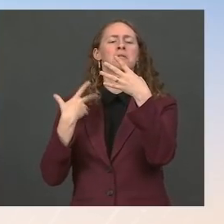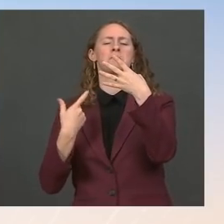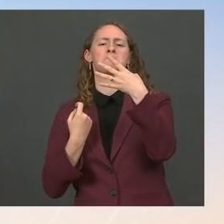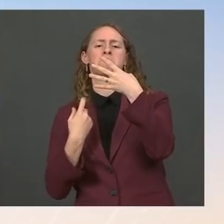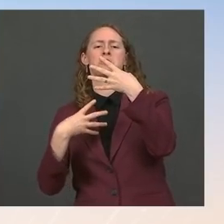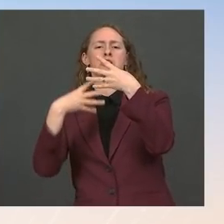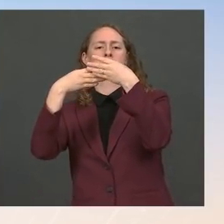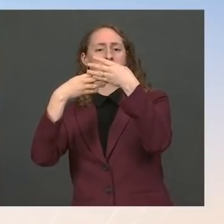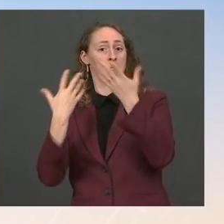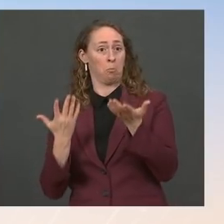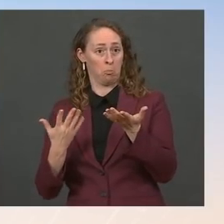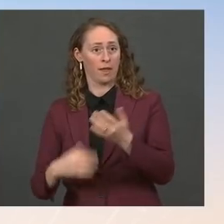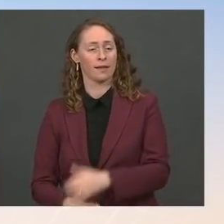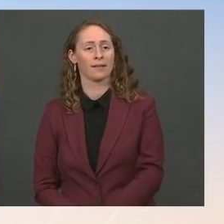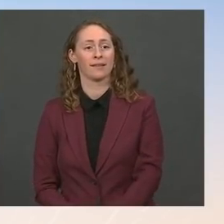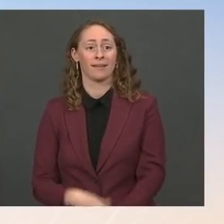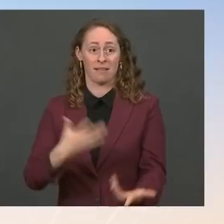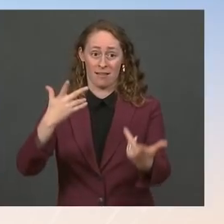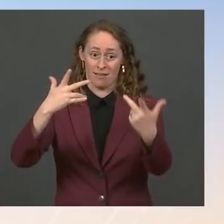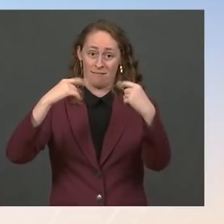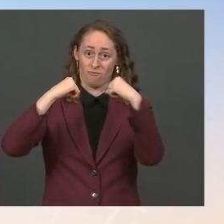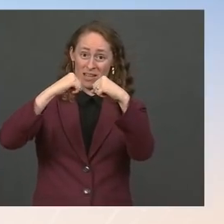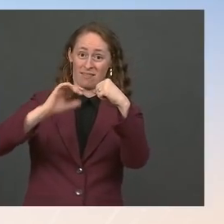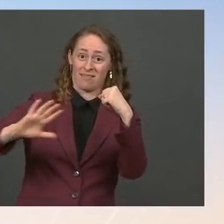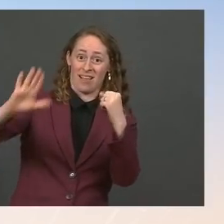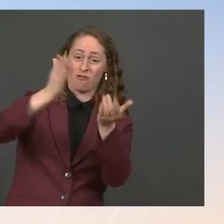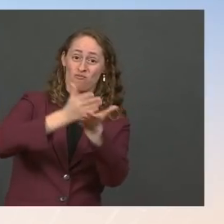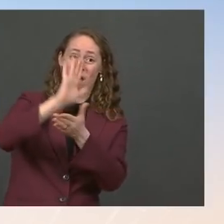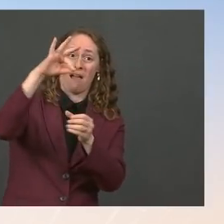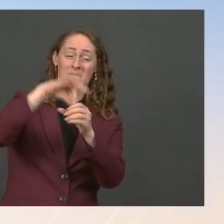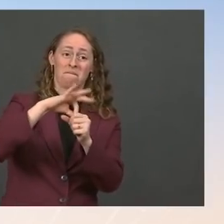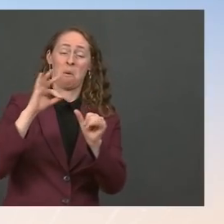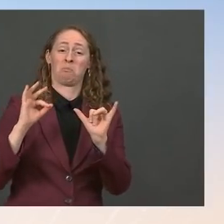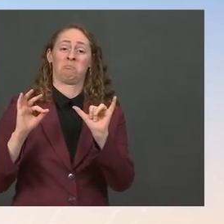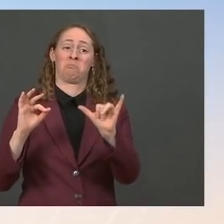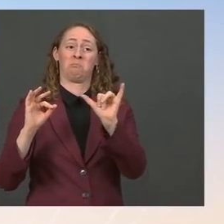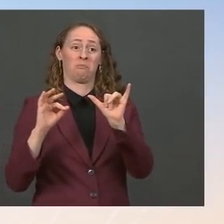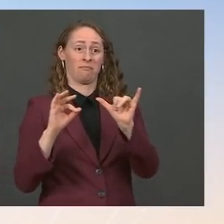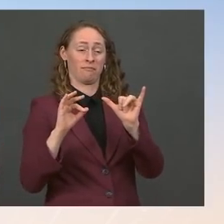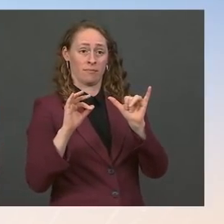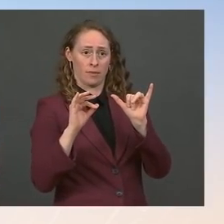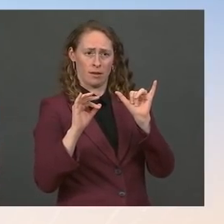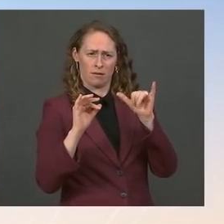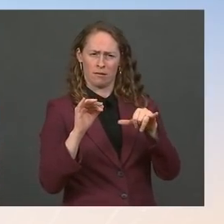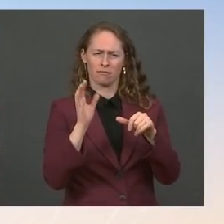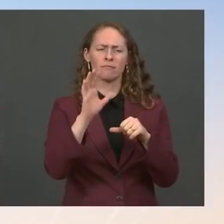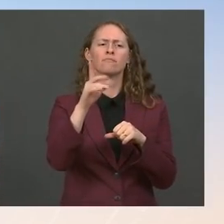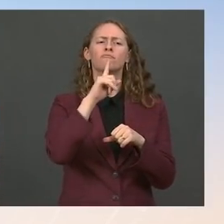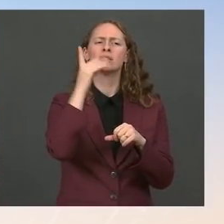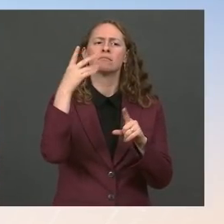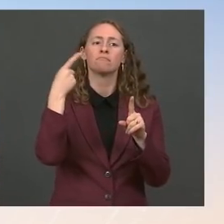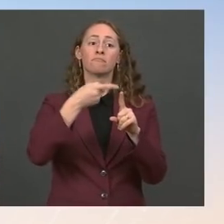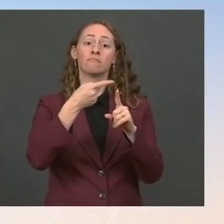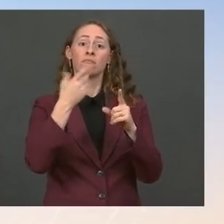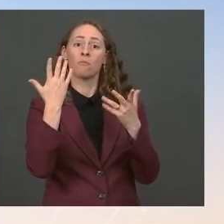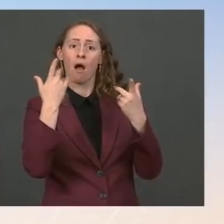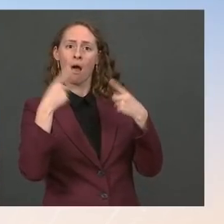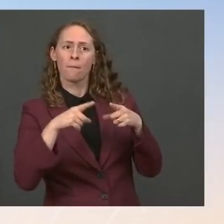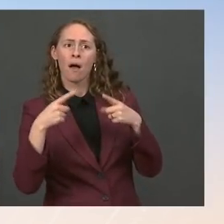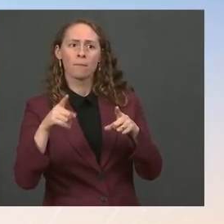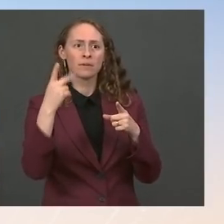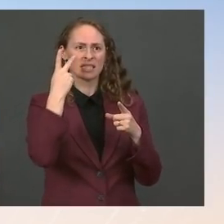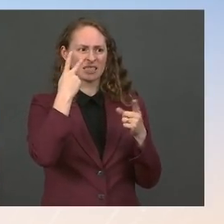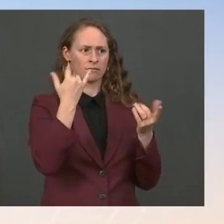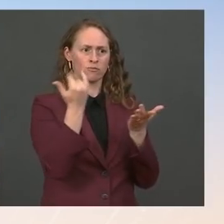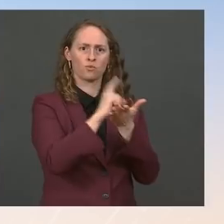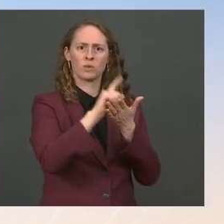in protecting people's fundamental rights. I don't know what he's proposing, but right now we're focused on the vote that's going to happen in Congress this week. Go ahead. Thanks, Jen. Is